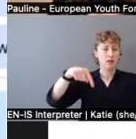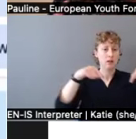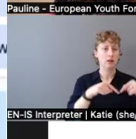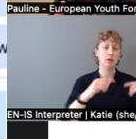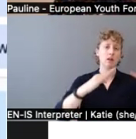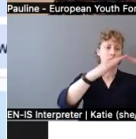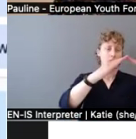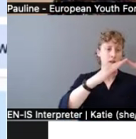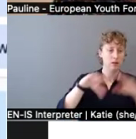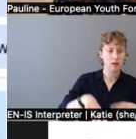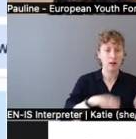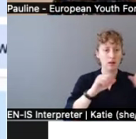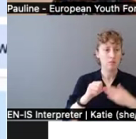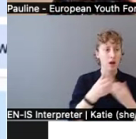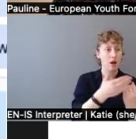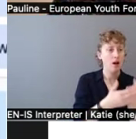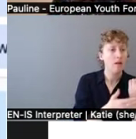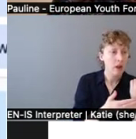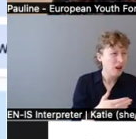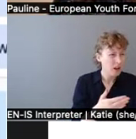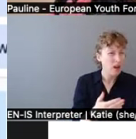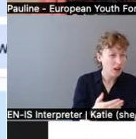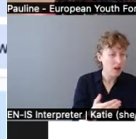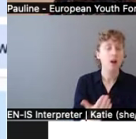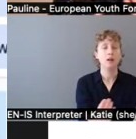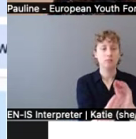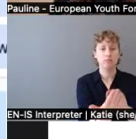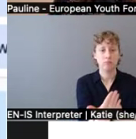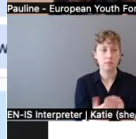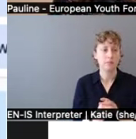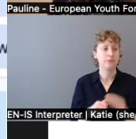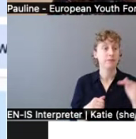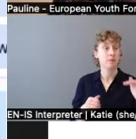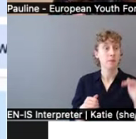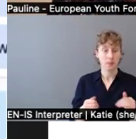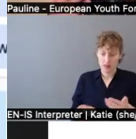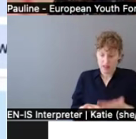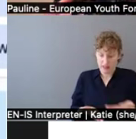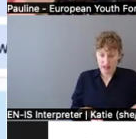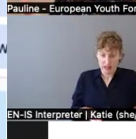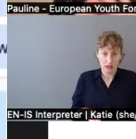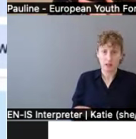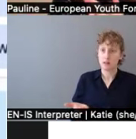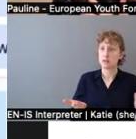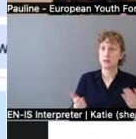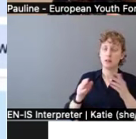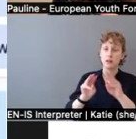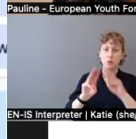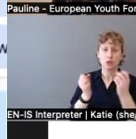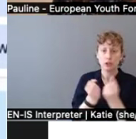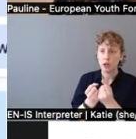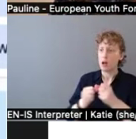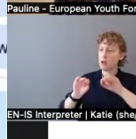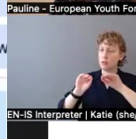if there's catering or something else, goods and materials. So for example, if you run an event or a workshop or something